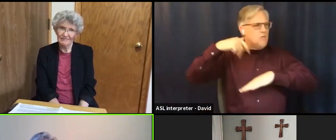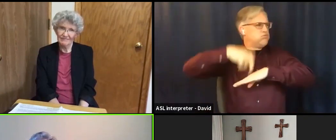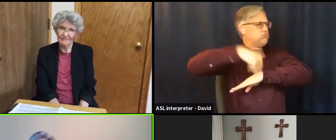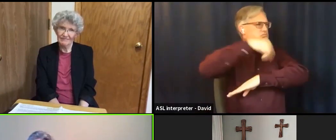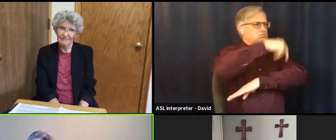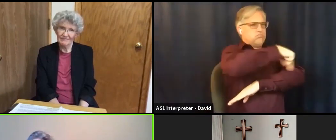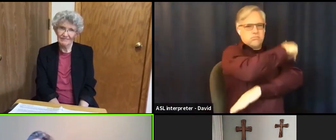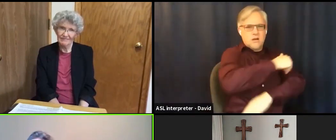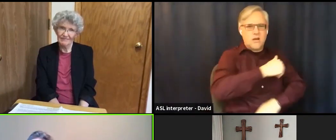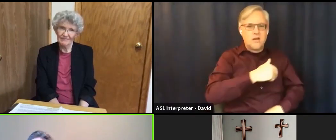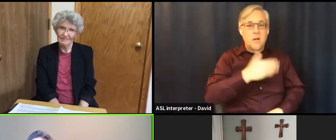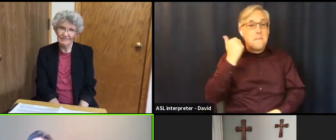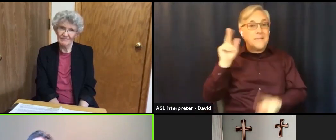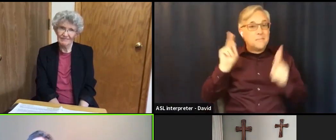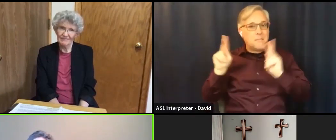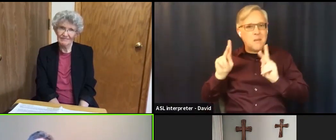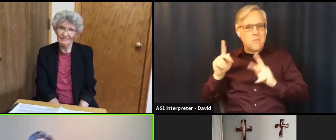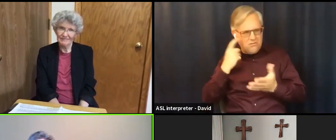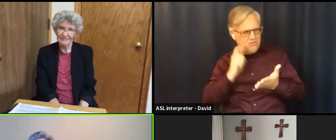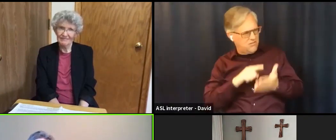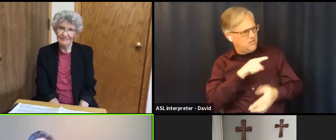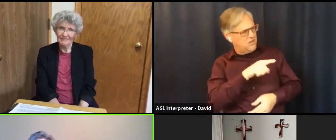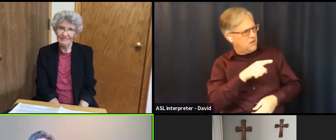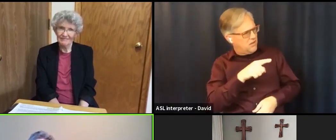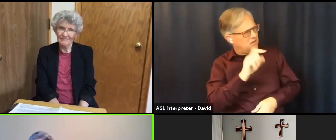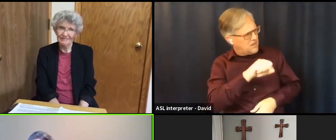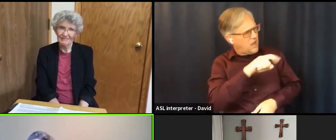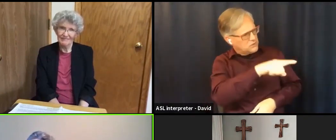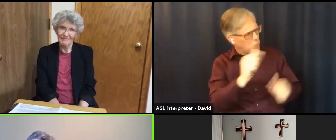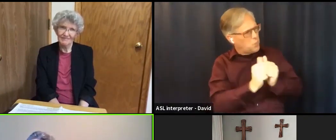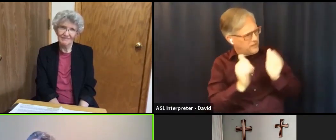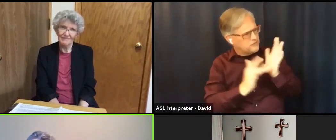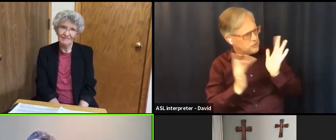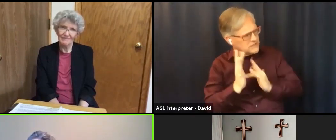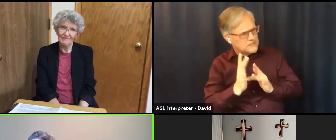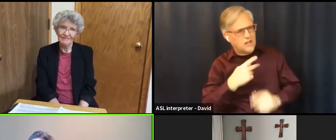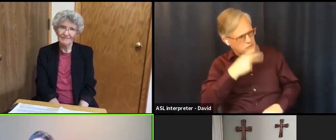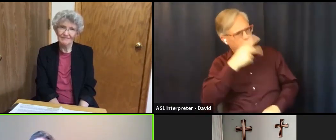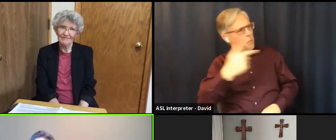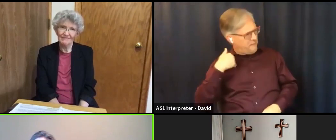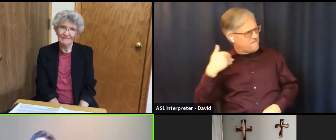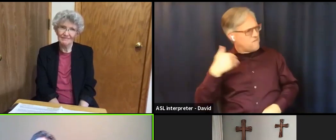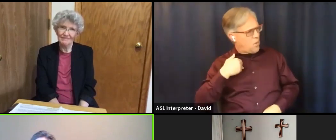people recognize him and they're trying to link him to Jesus.